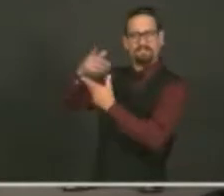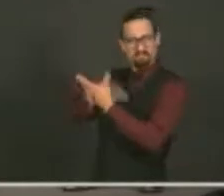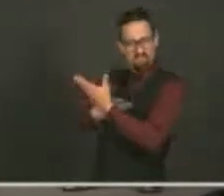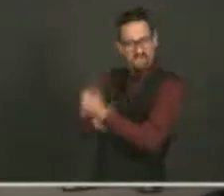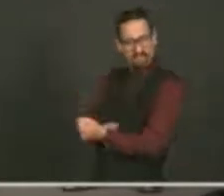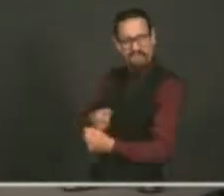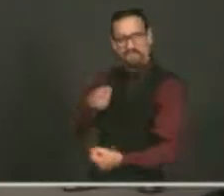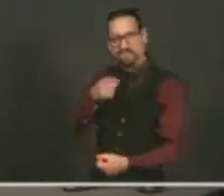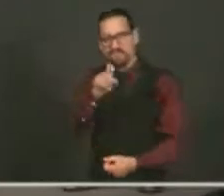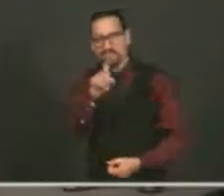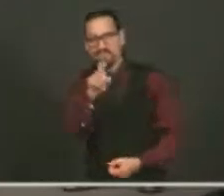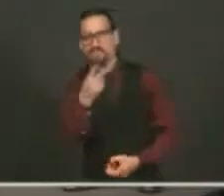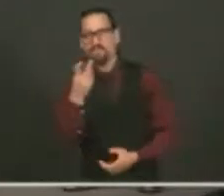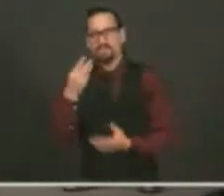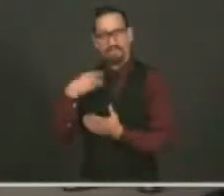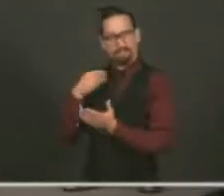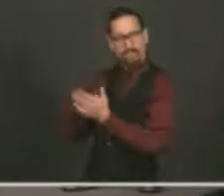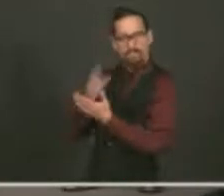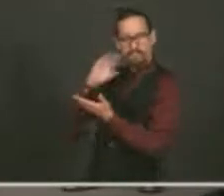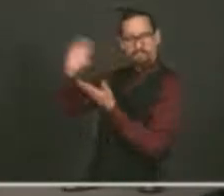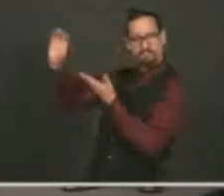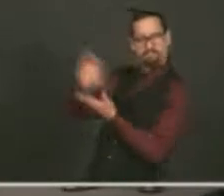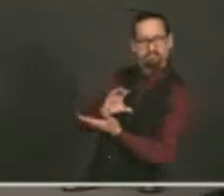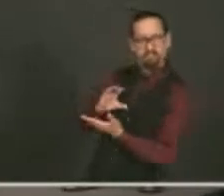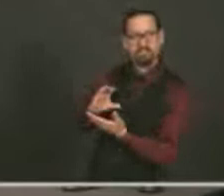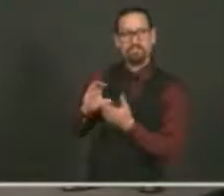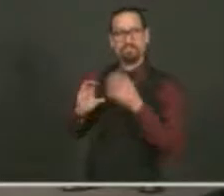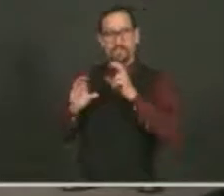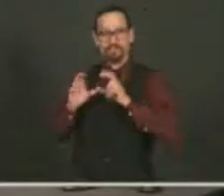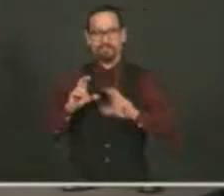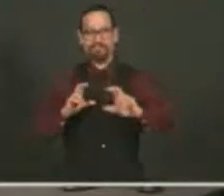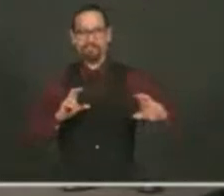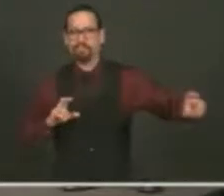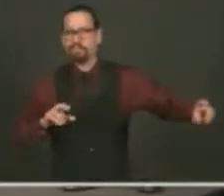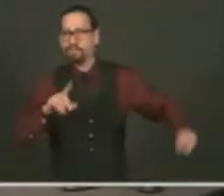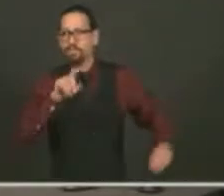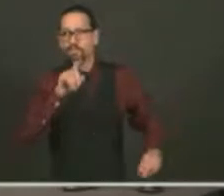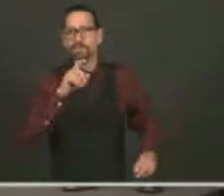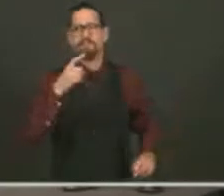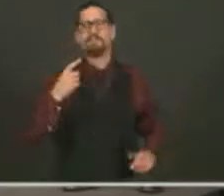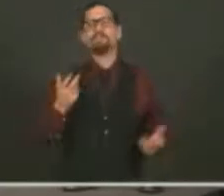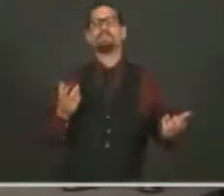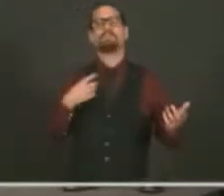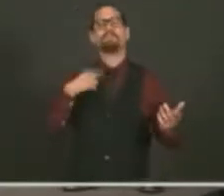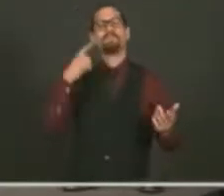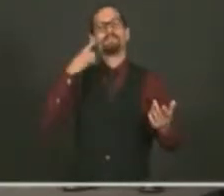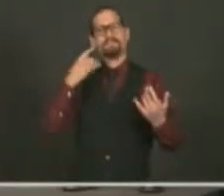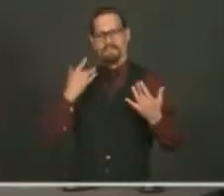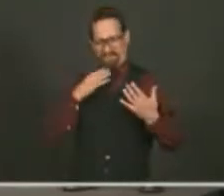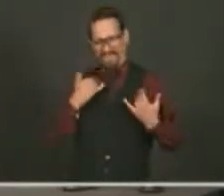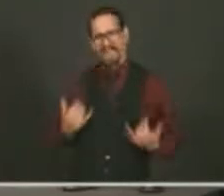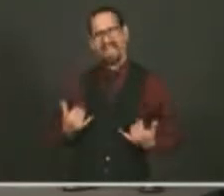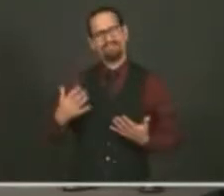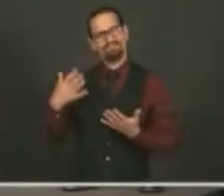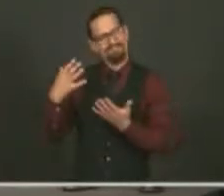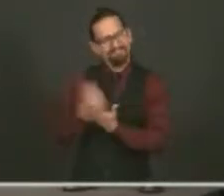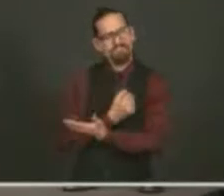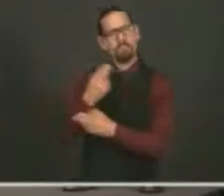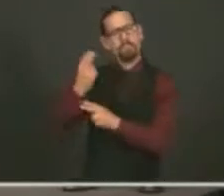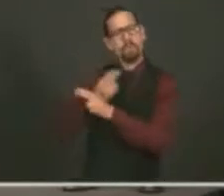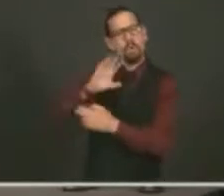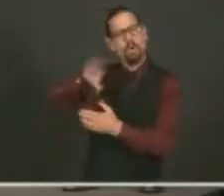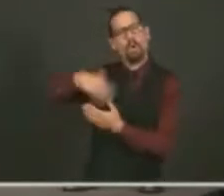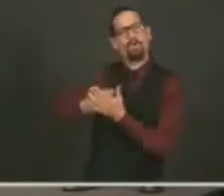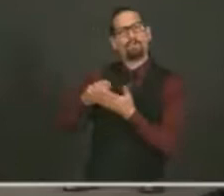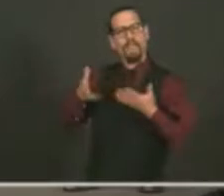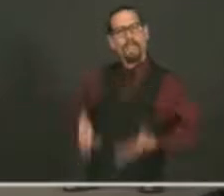more money out the door of what you allocated? And why not consider putting more out the door now? What if you lose that money at the end of the year?